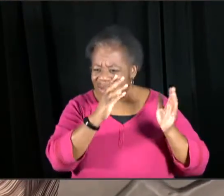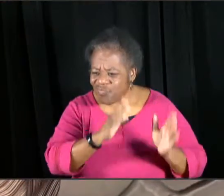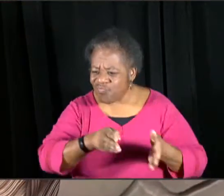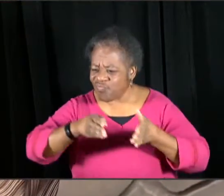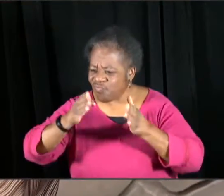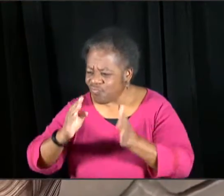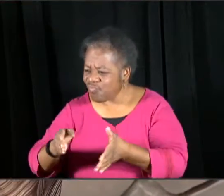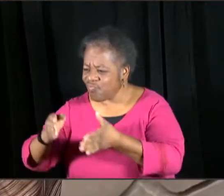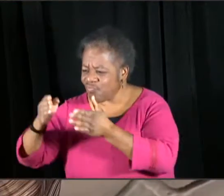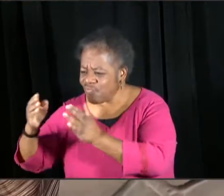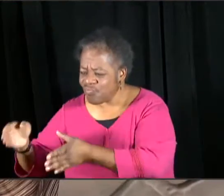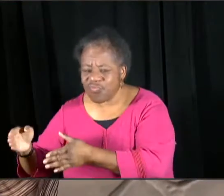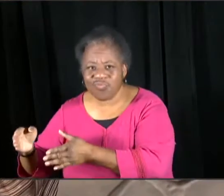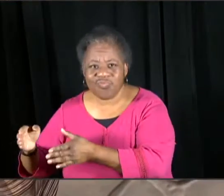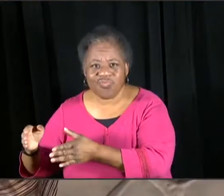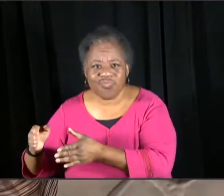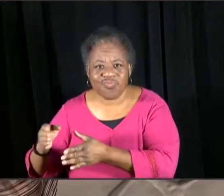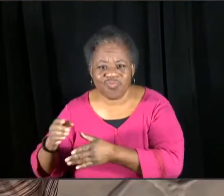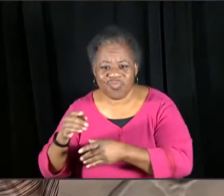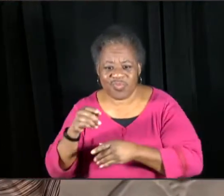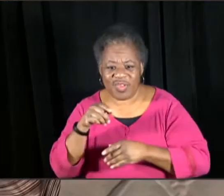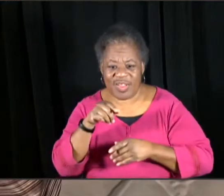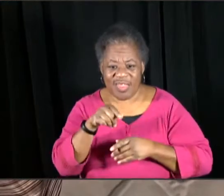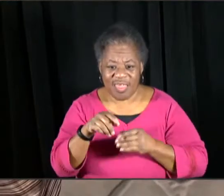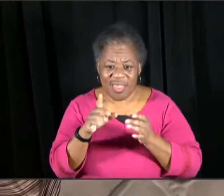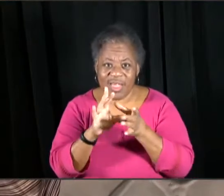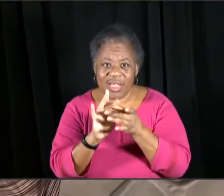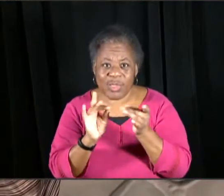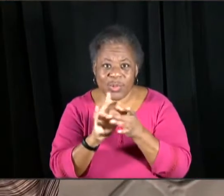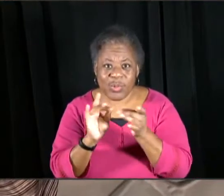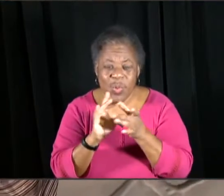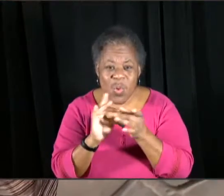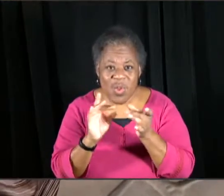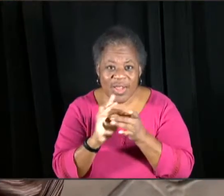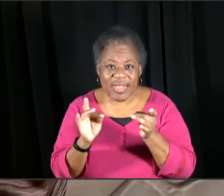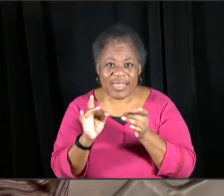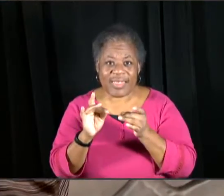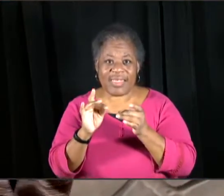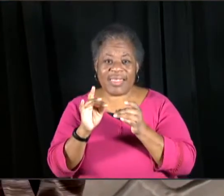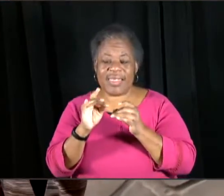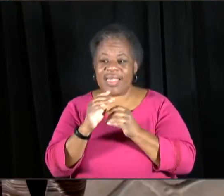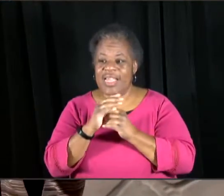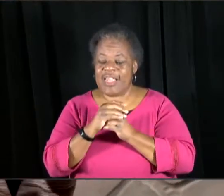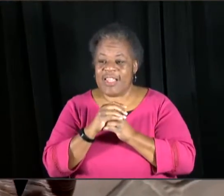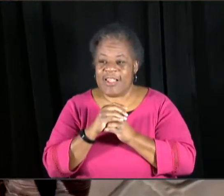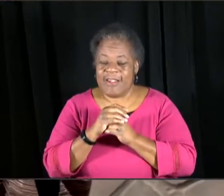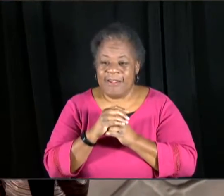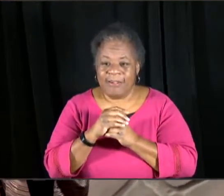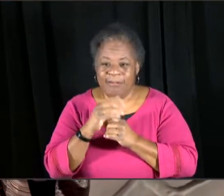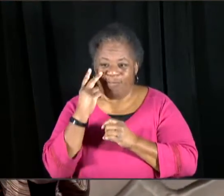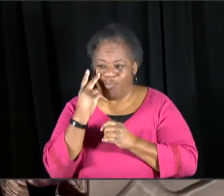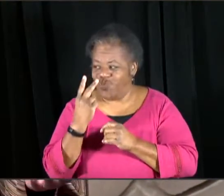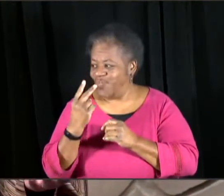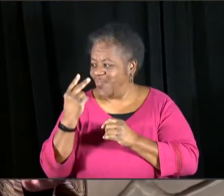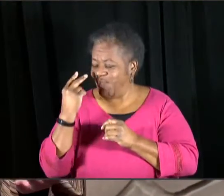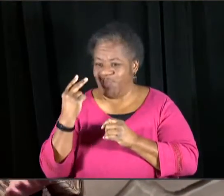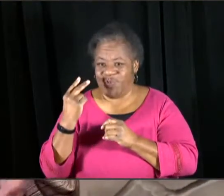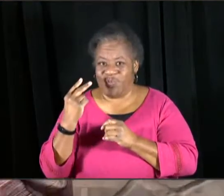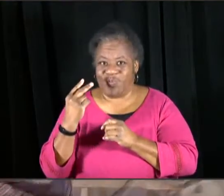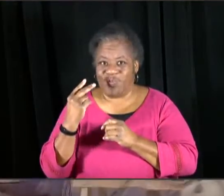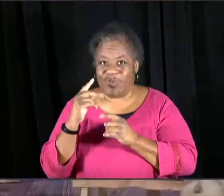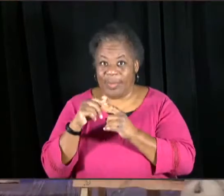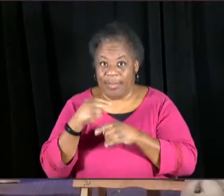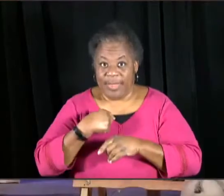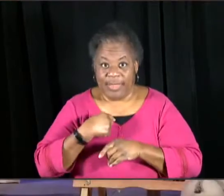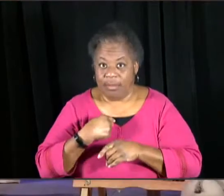It's what you might call a memoir, personal nonfiction. Except it's not about me. I'm not even one of the